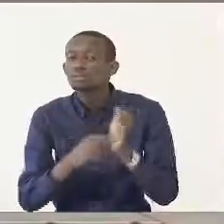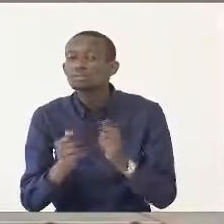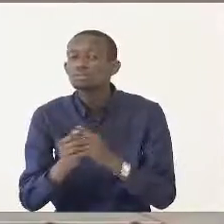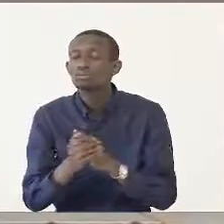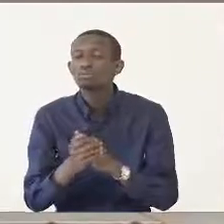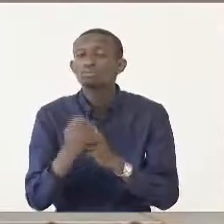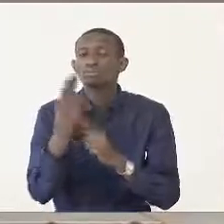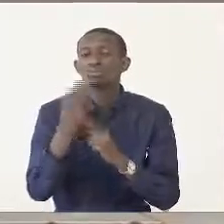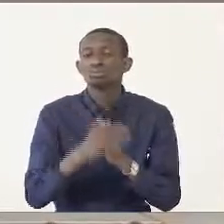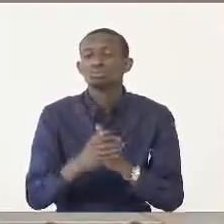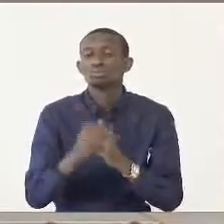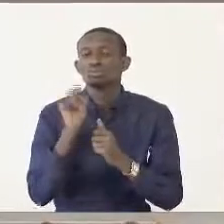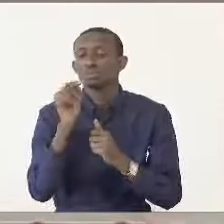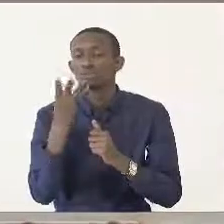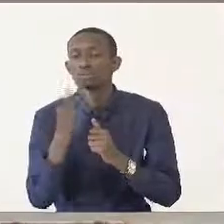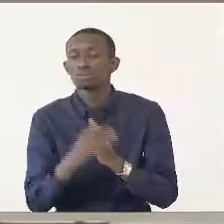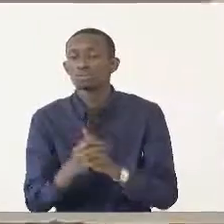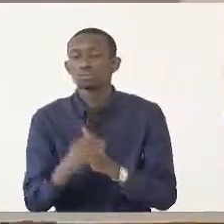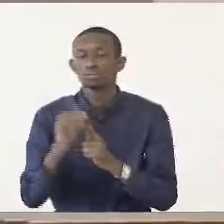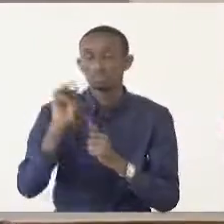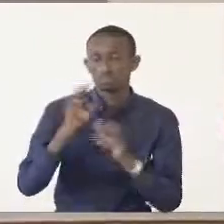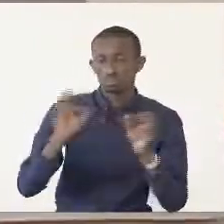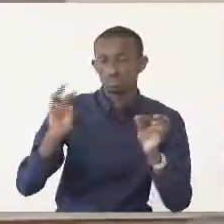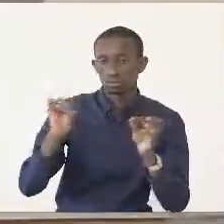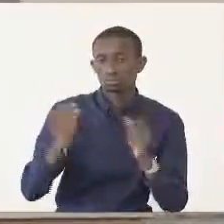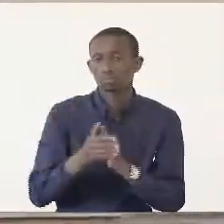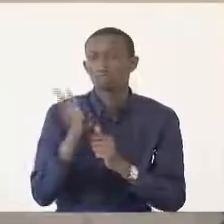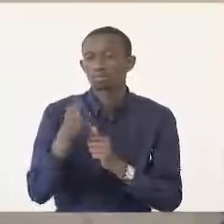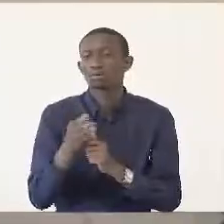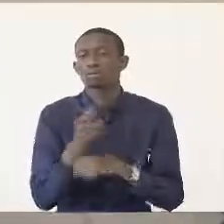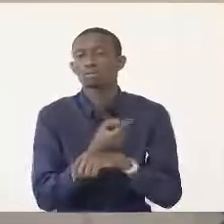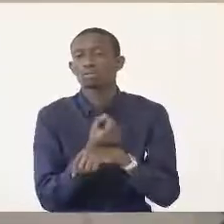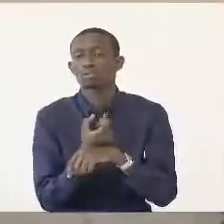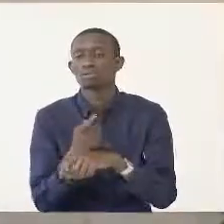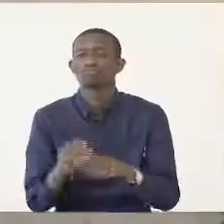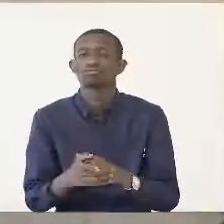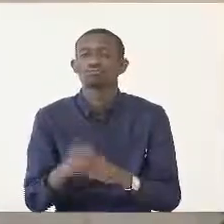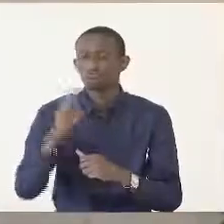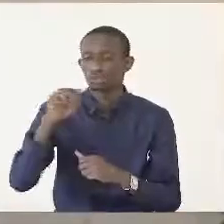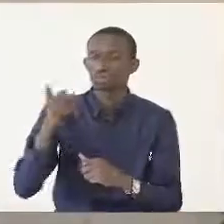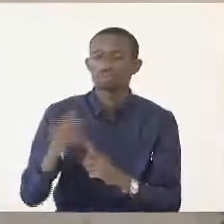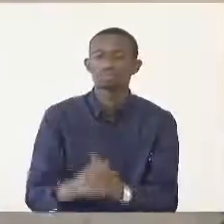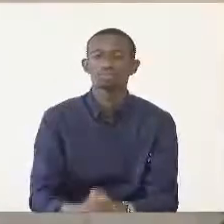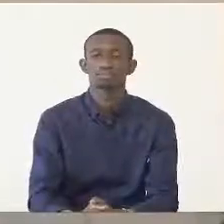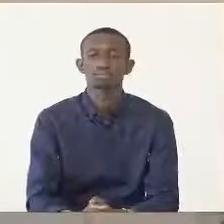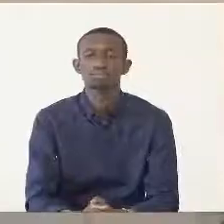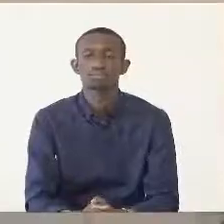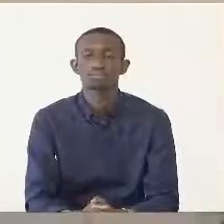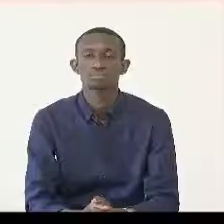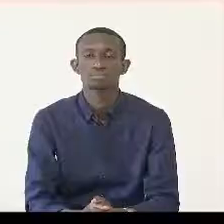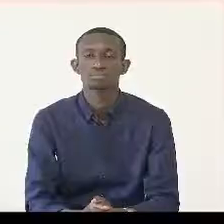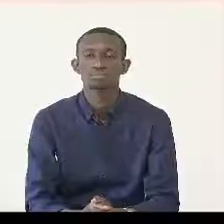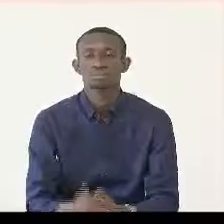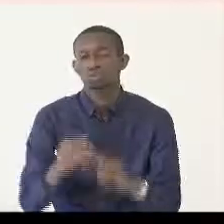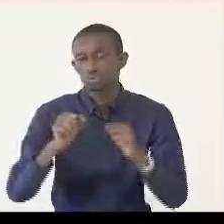2.9 meter per second. And I hope this is the correction of that. So then you can